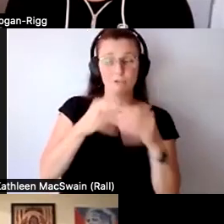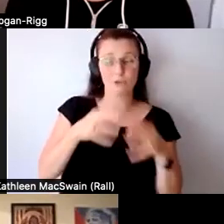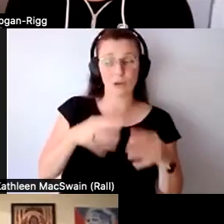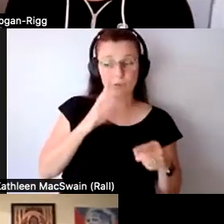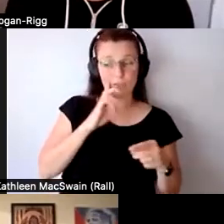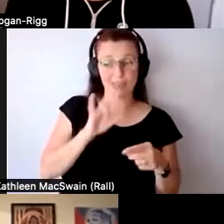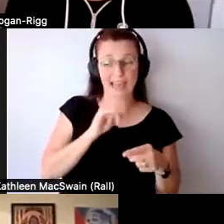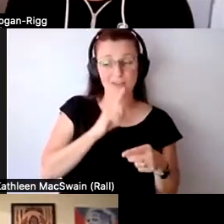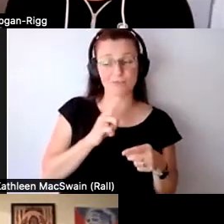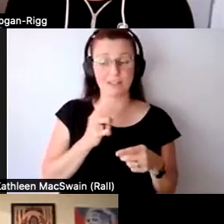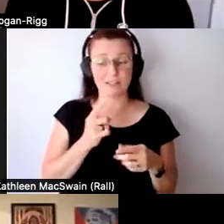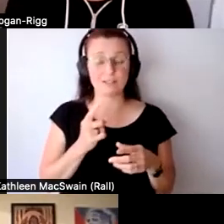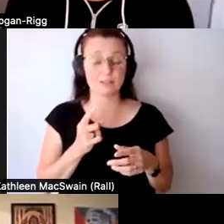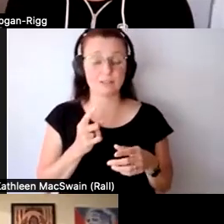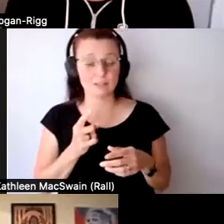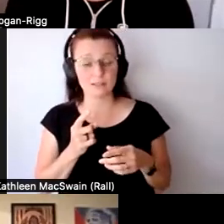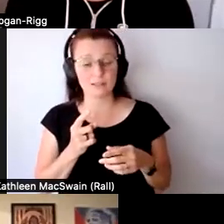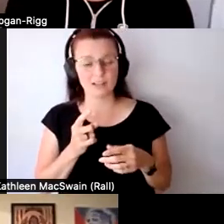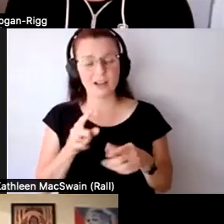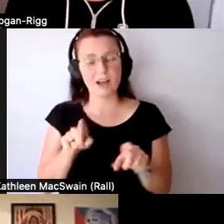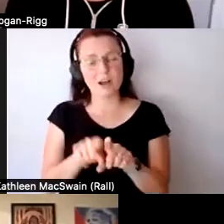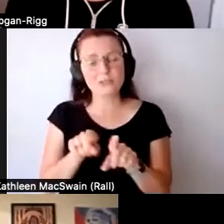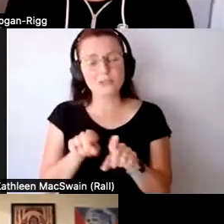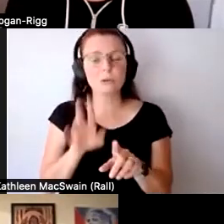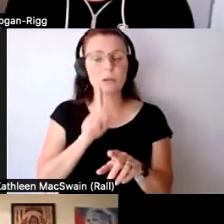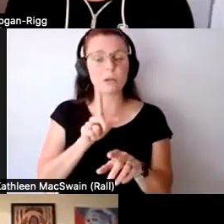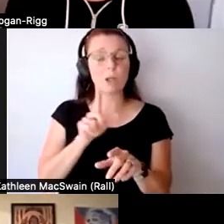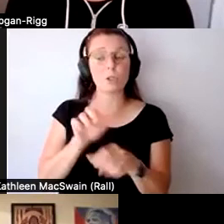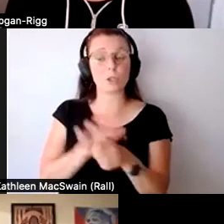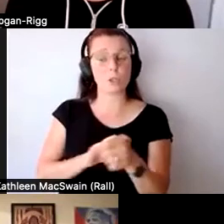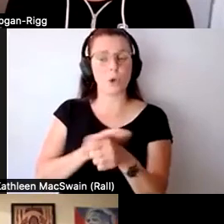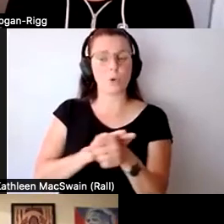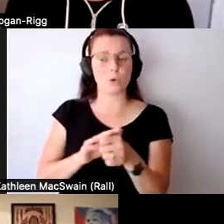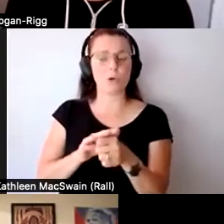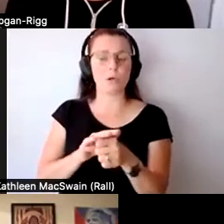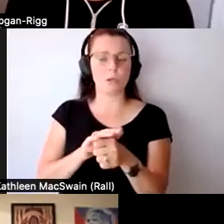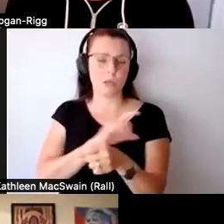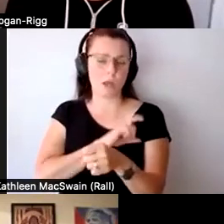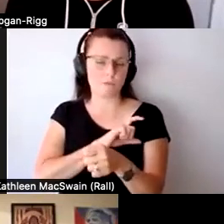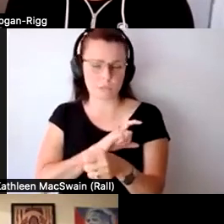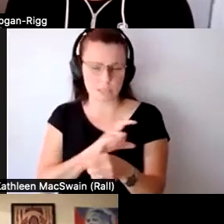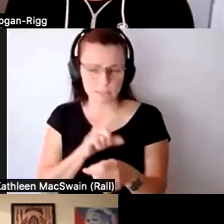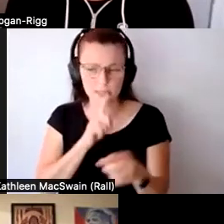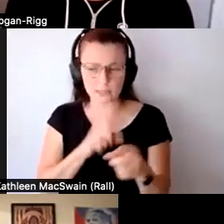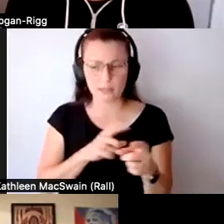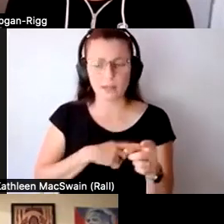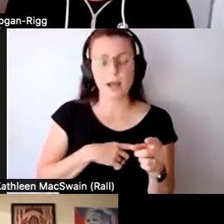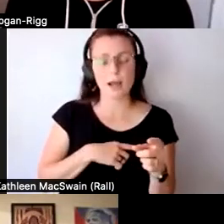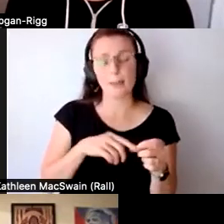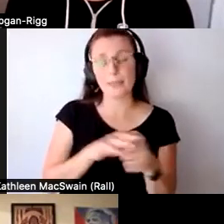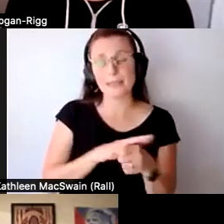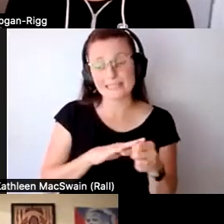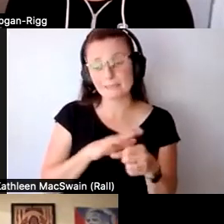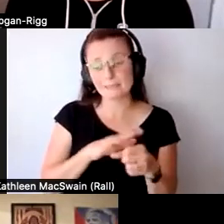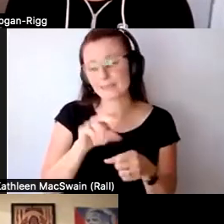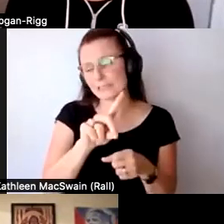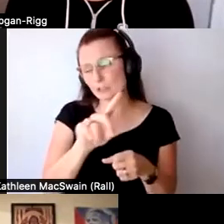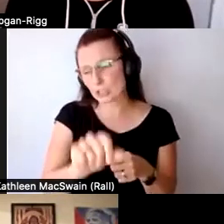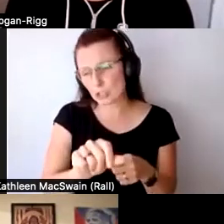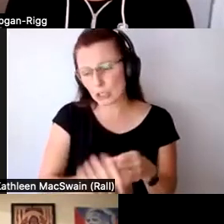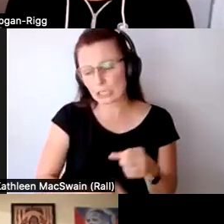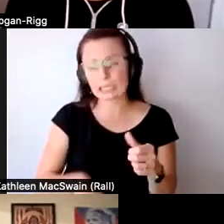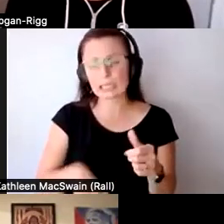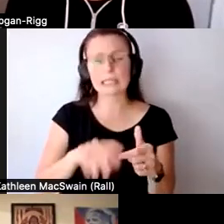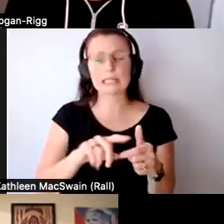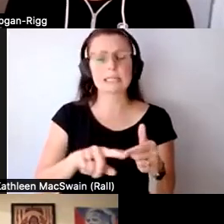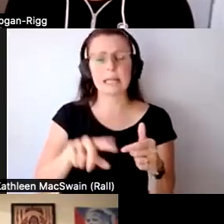is also engaging local law enforcement, the state attorney general's office, the district attorneys, and the federal DOJ, as they're all learning